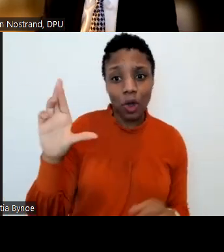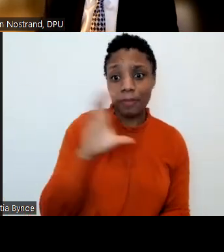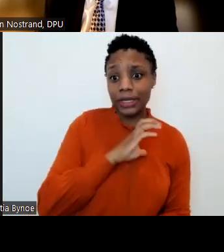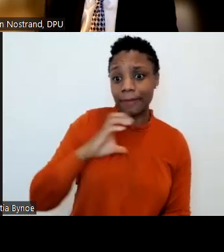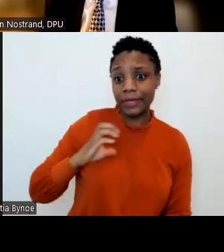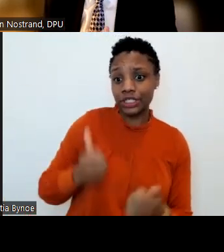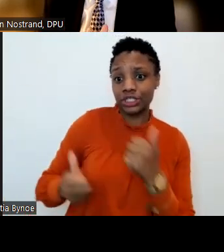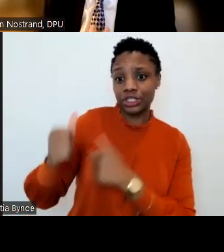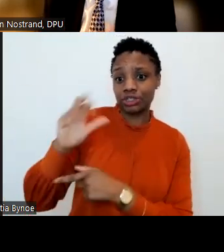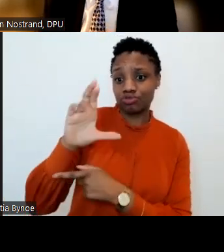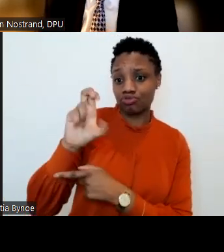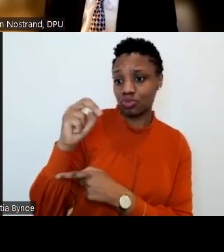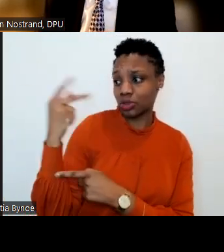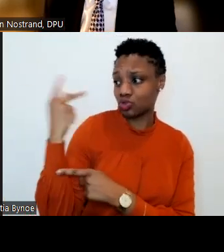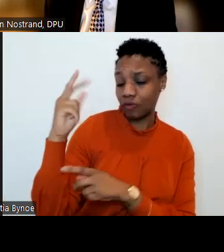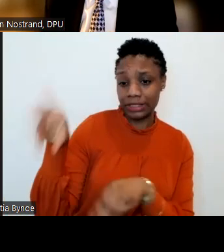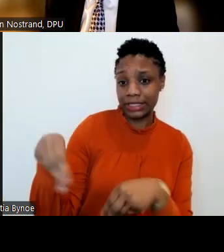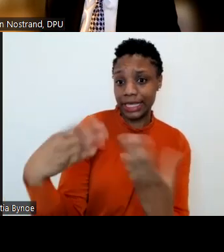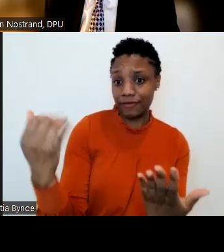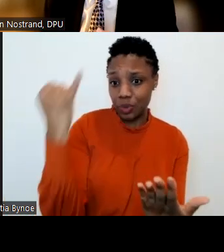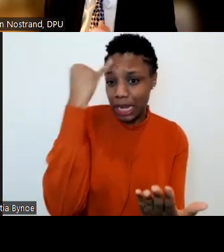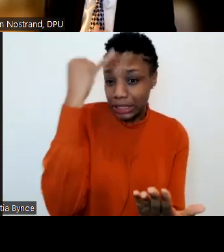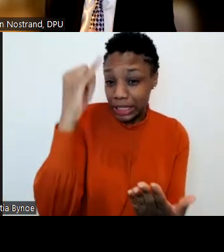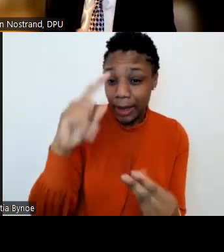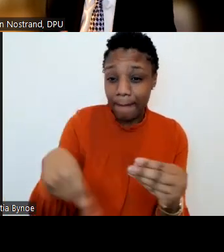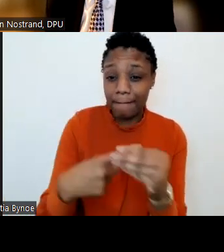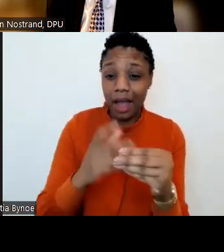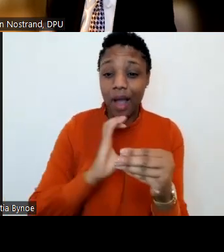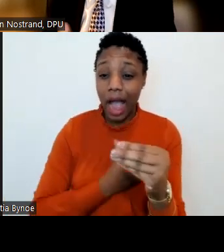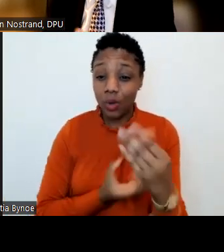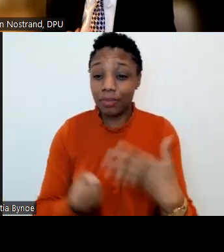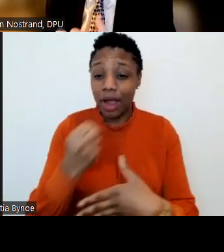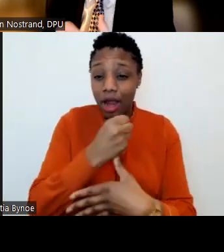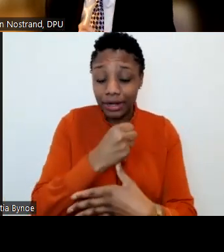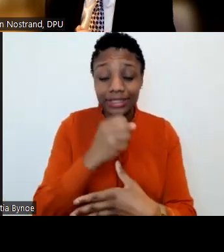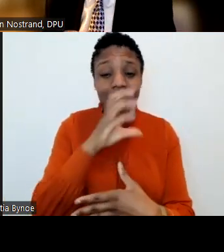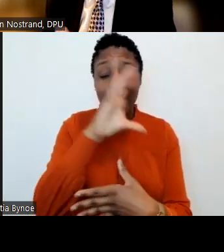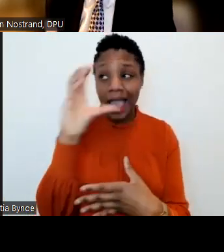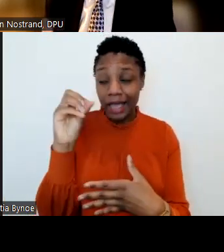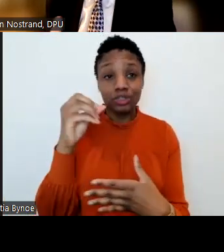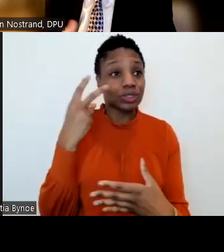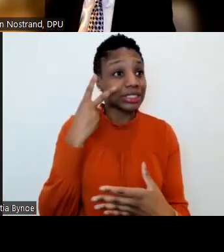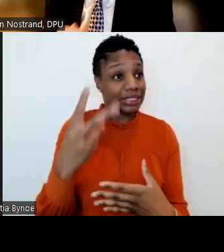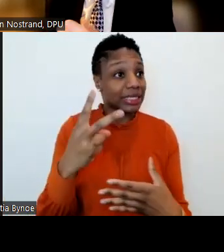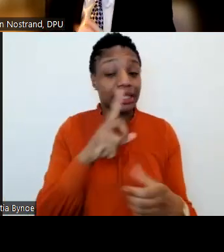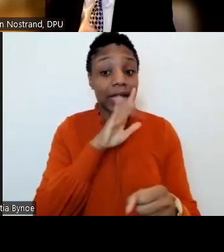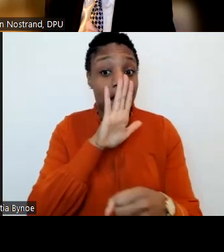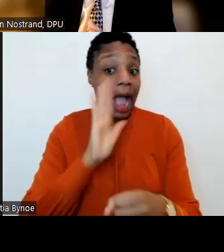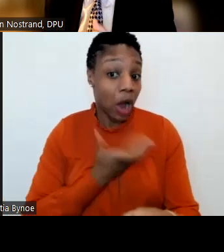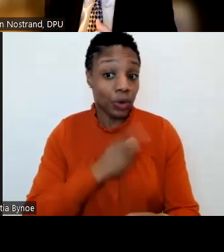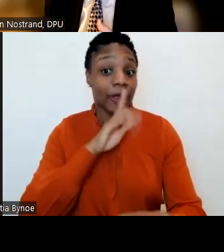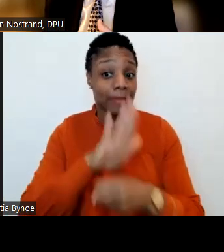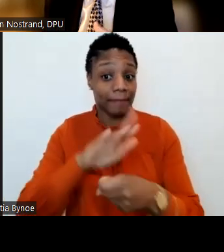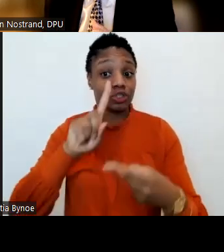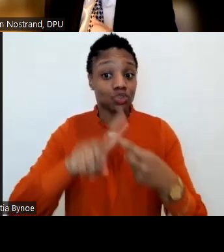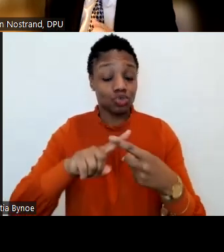better idea of our priorities and you can discern our commitment to environmental justice, and we're happy to answer questions.